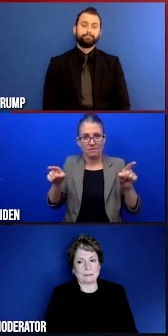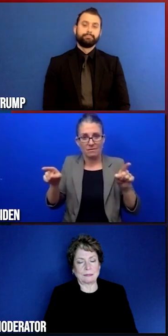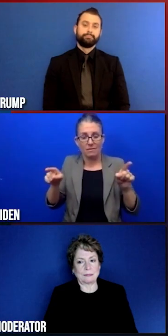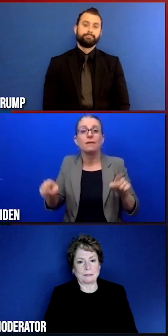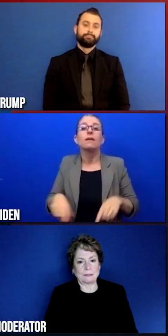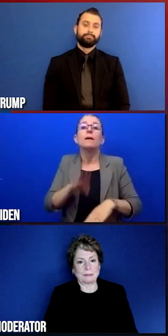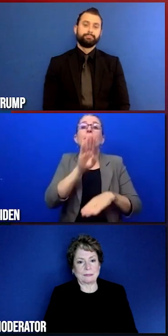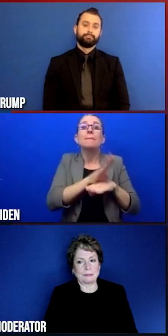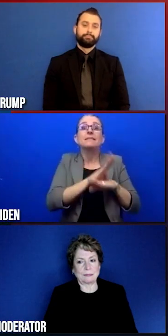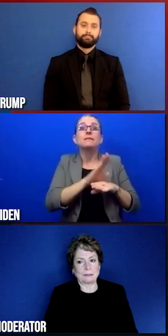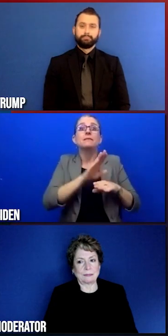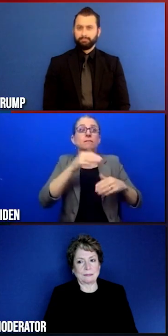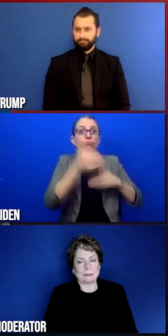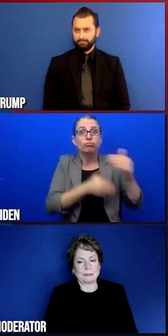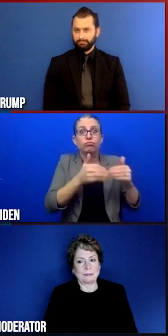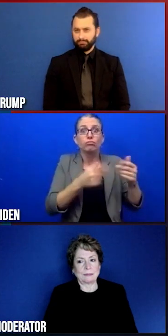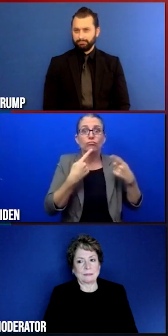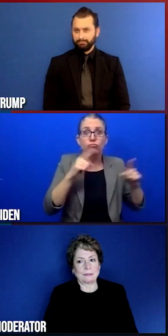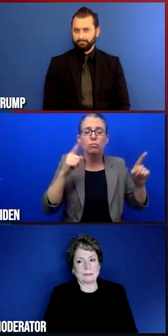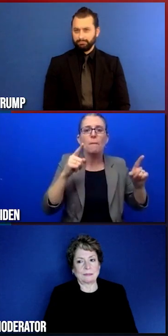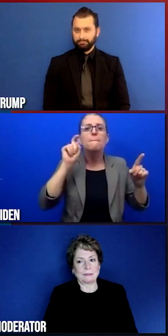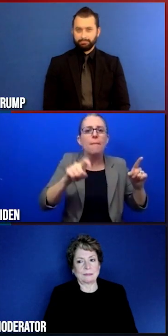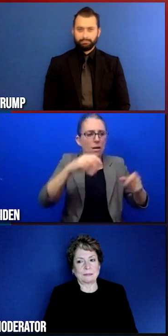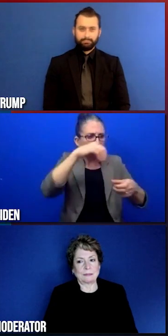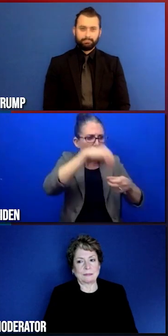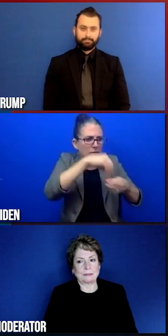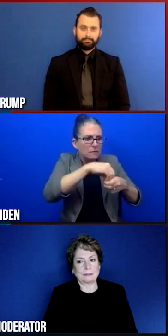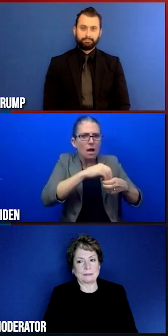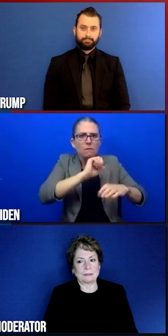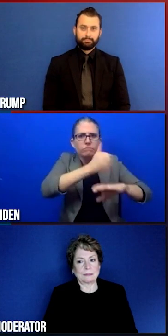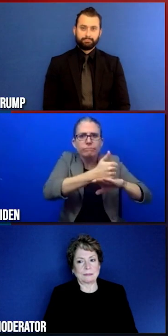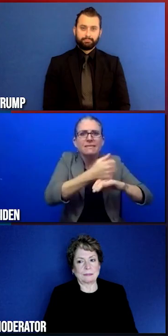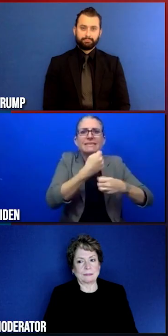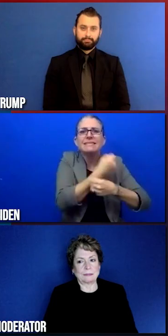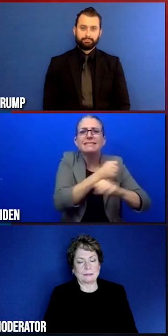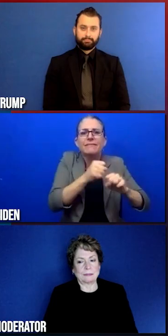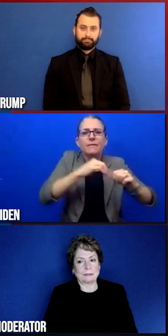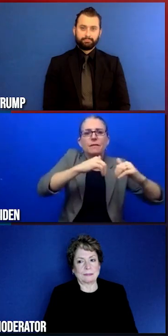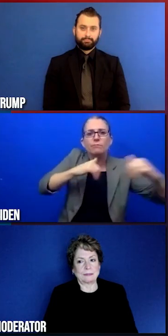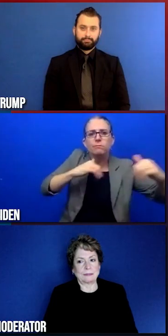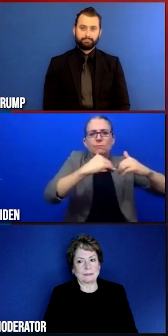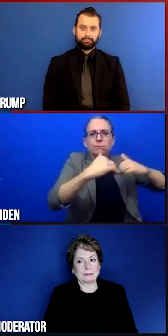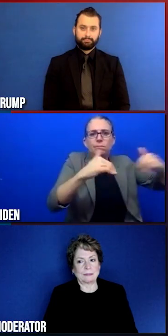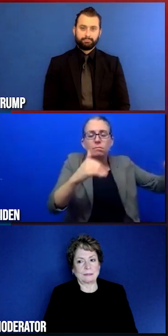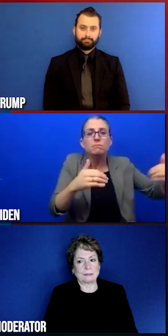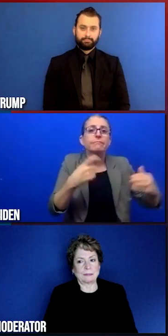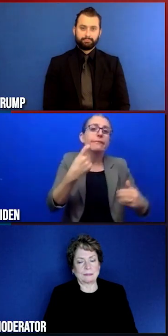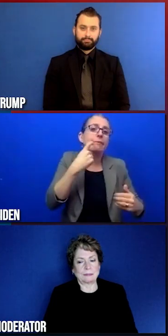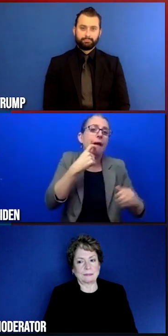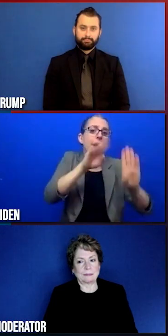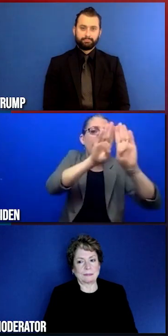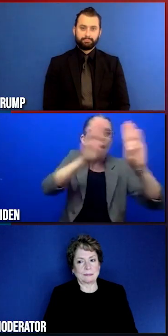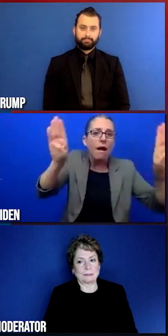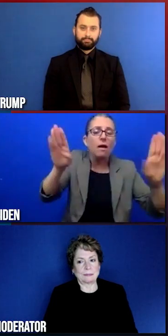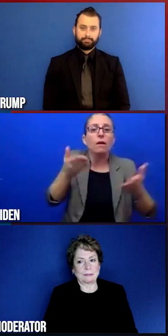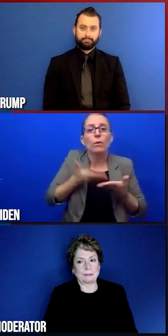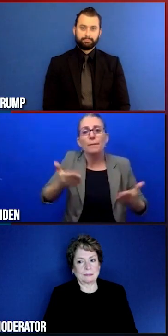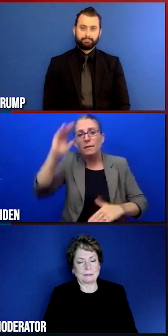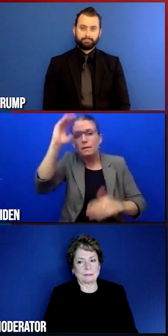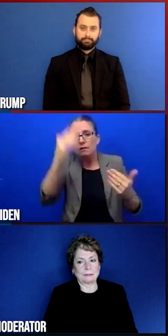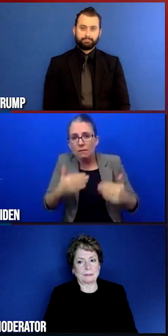have a restaurant, you need to have plexiglass dividers so people cannot infect one another. You need to be in a position where you can